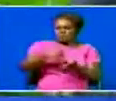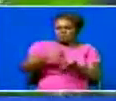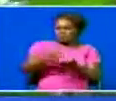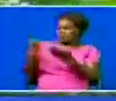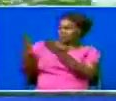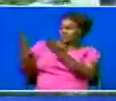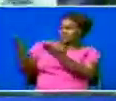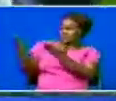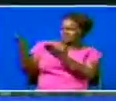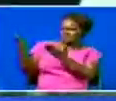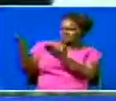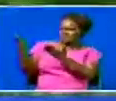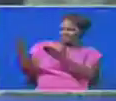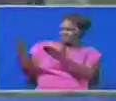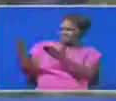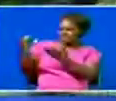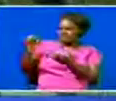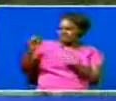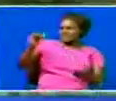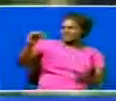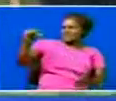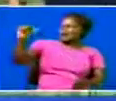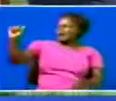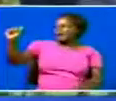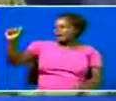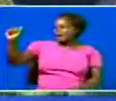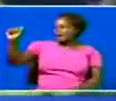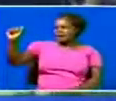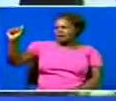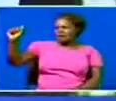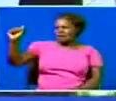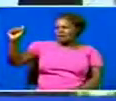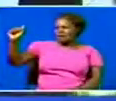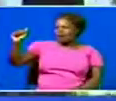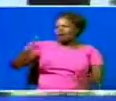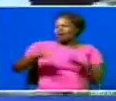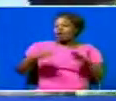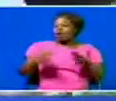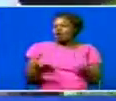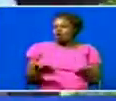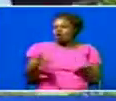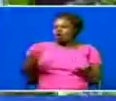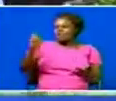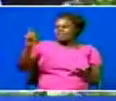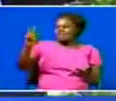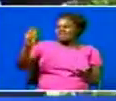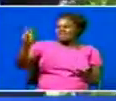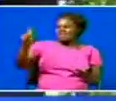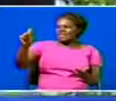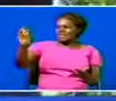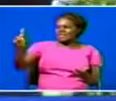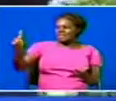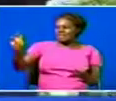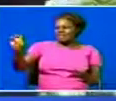plant, also popularly known as saga or saget, amarantha, also known as terere, black